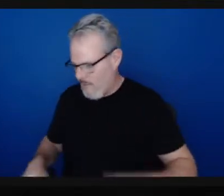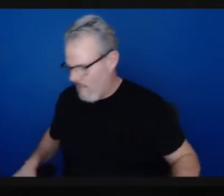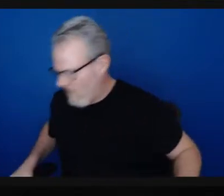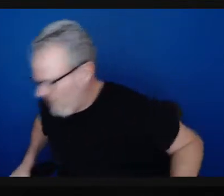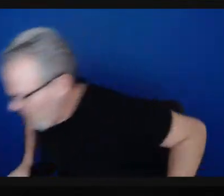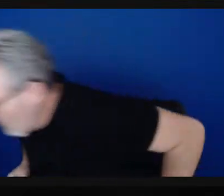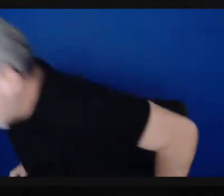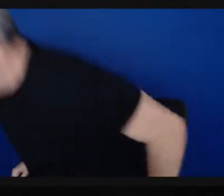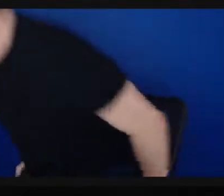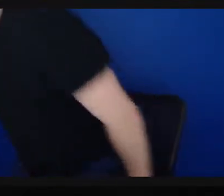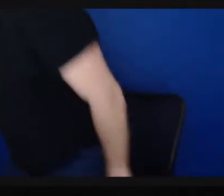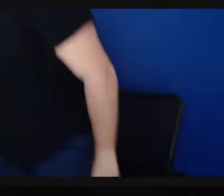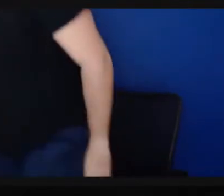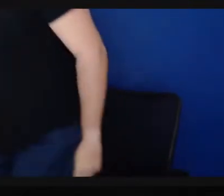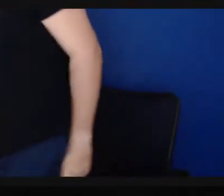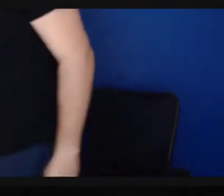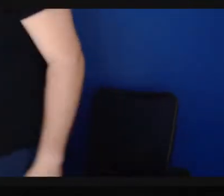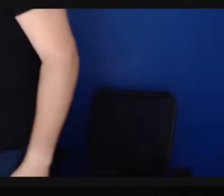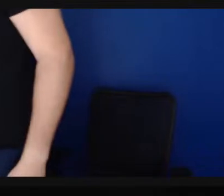do after the earthquake?